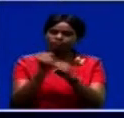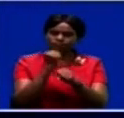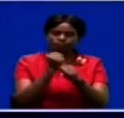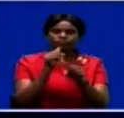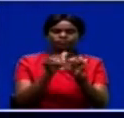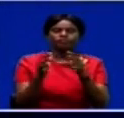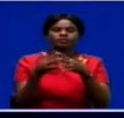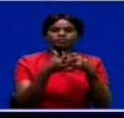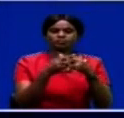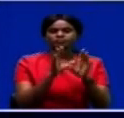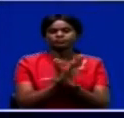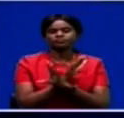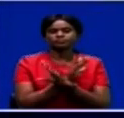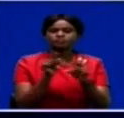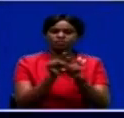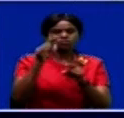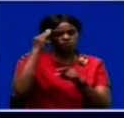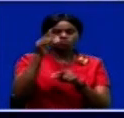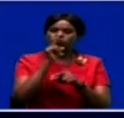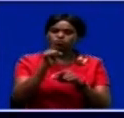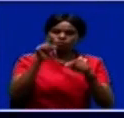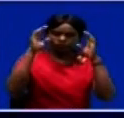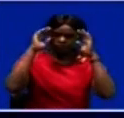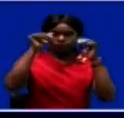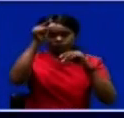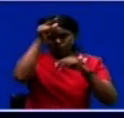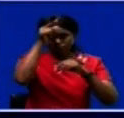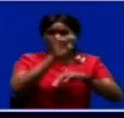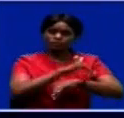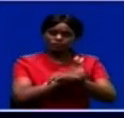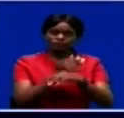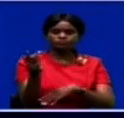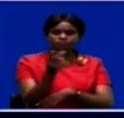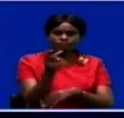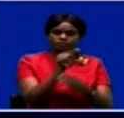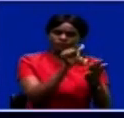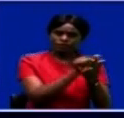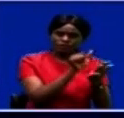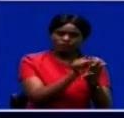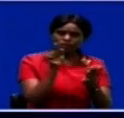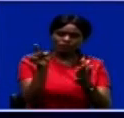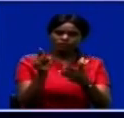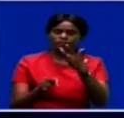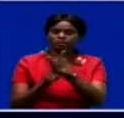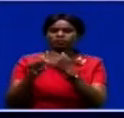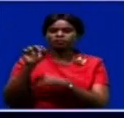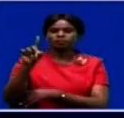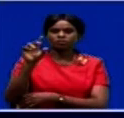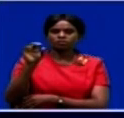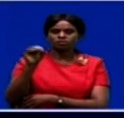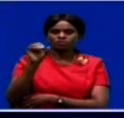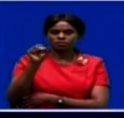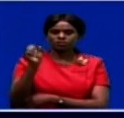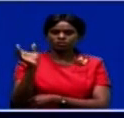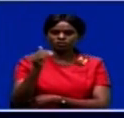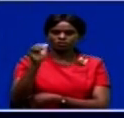to Zambia. The First Lady is confident that the anticipated collaboration between Lusaka and the city of Los Angeles will